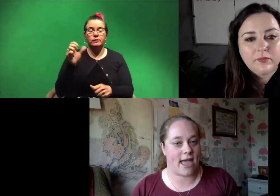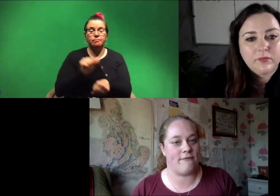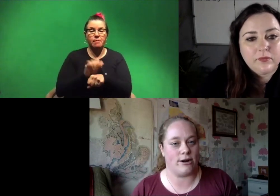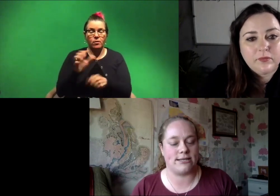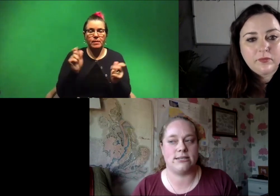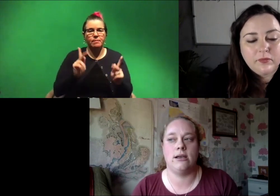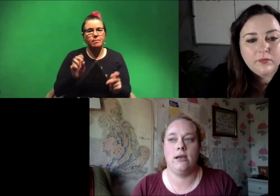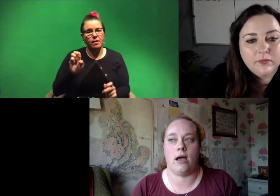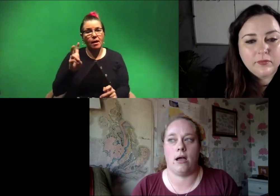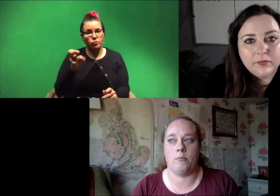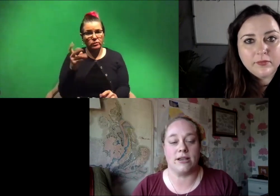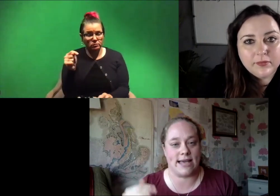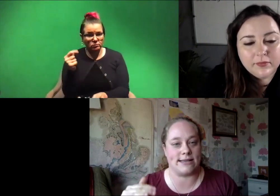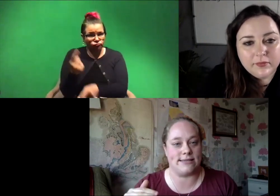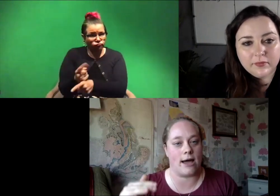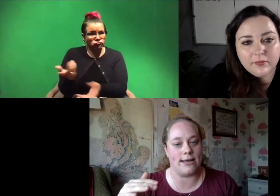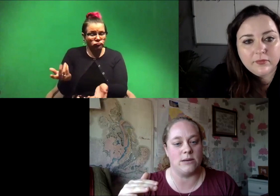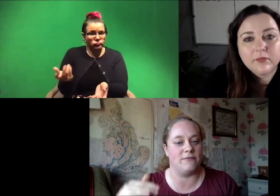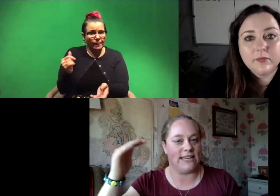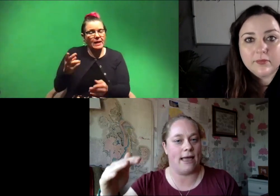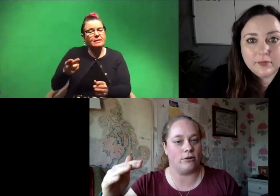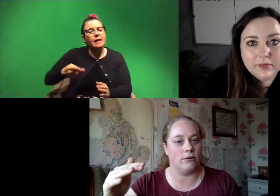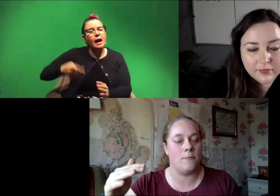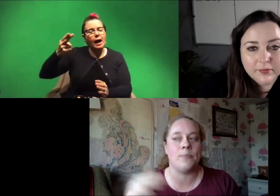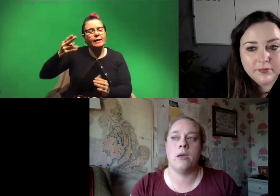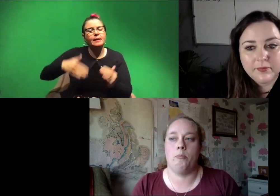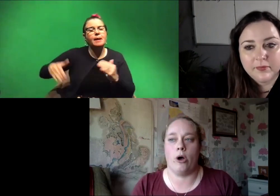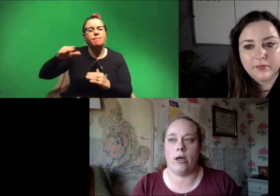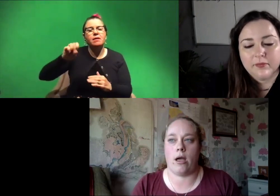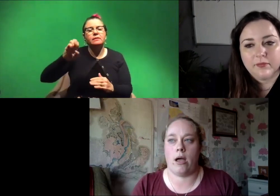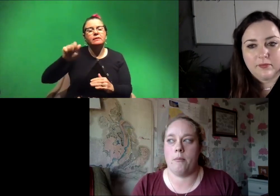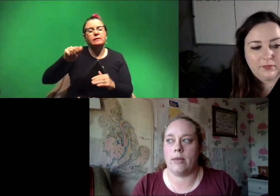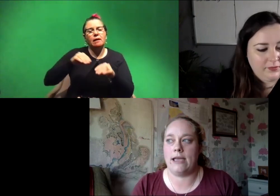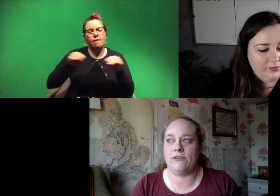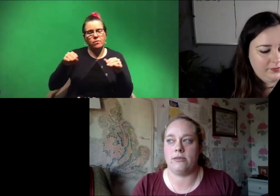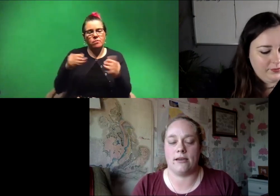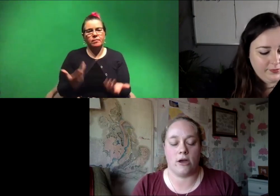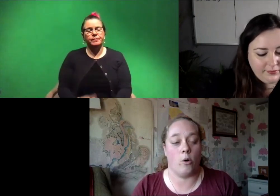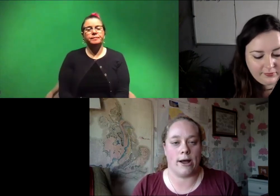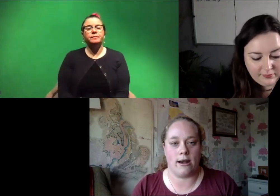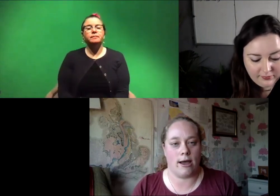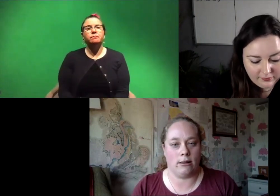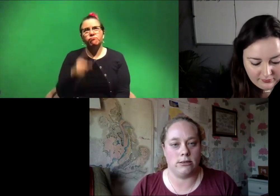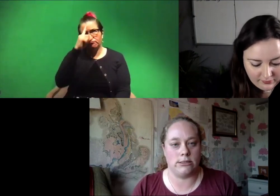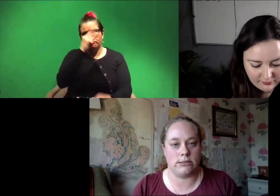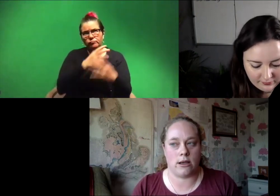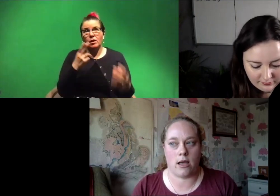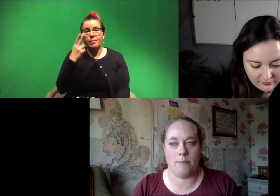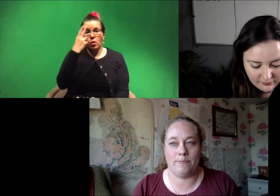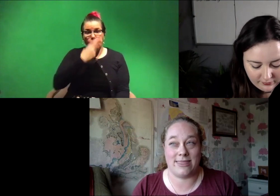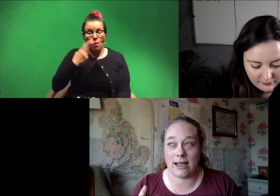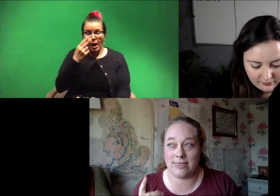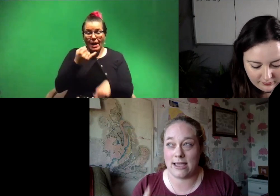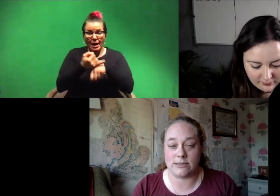say Everest, because that's the highest above sea level. But if you think of the Hawaiian Islands,